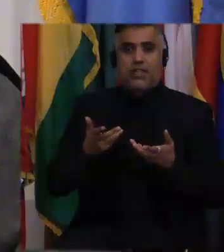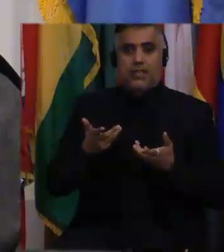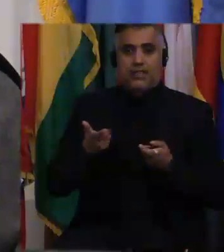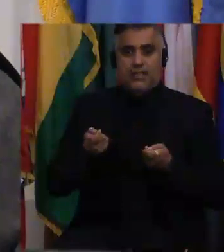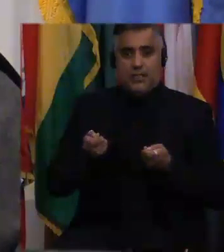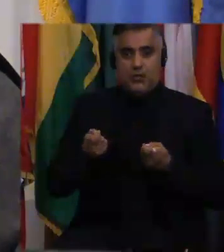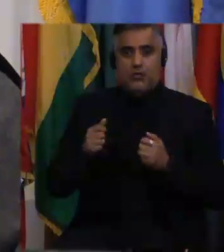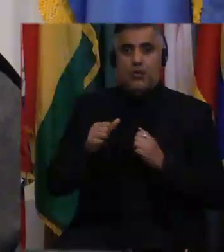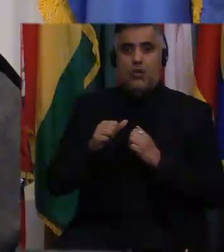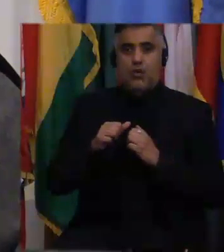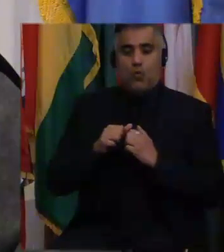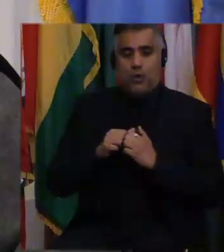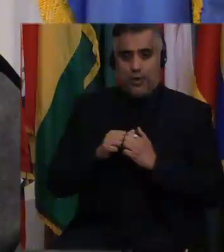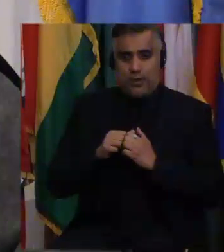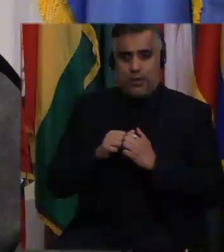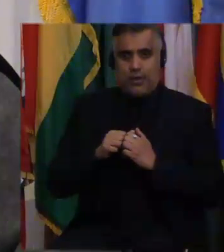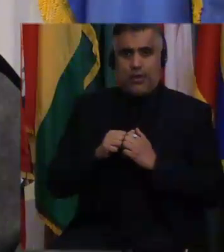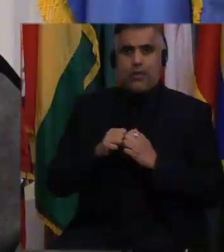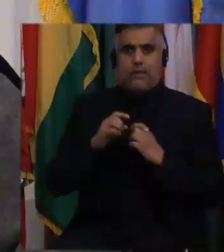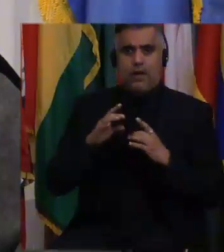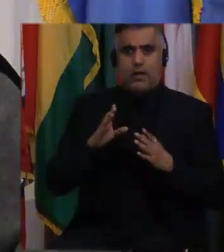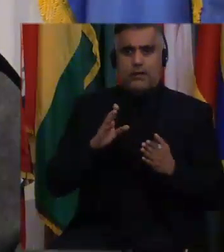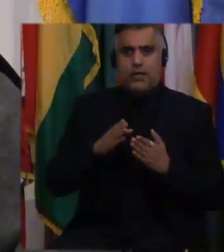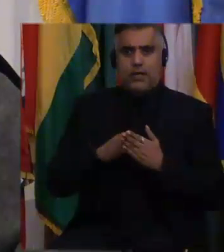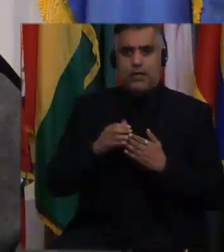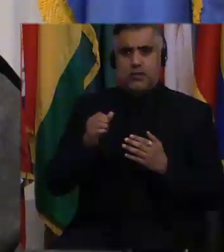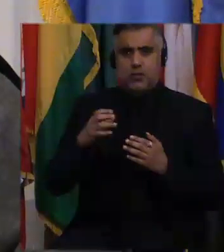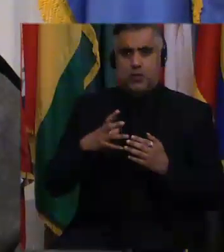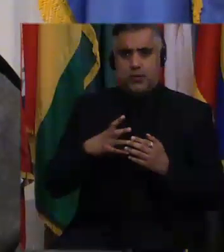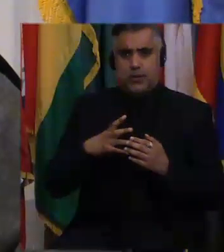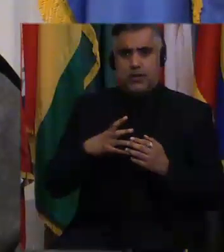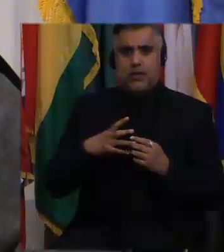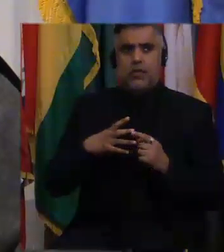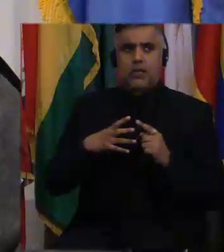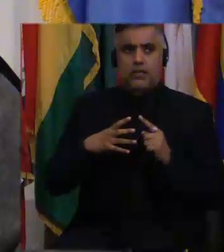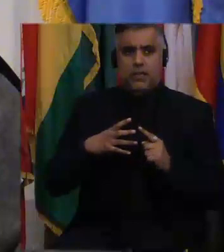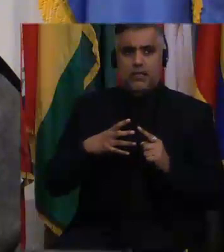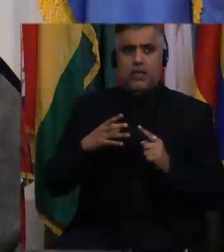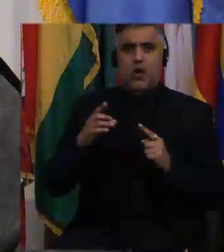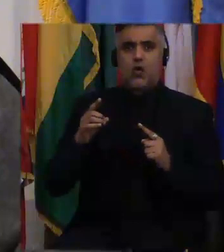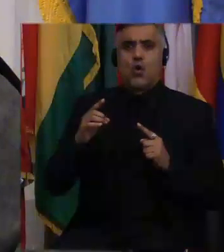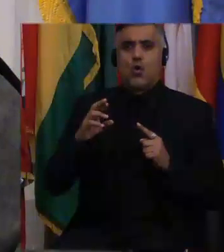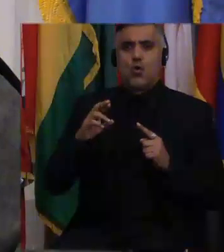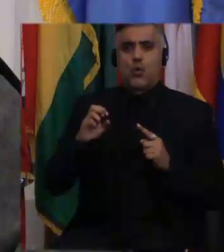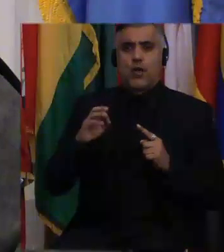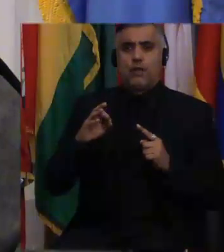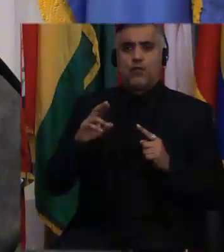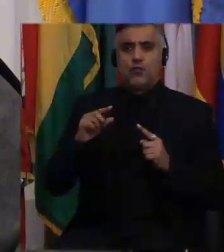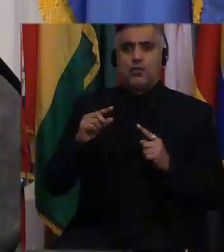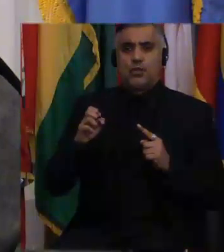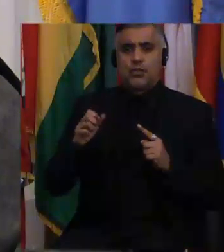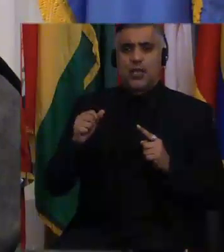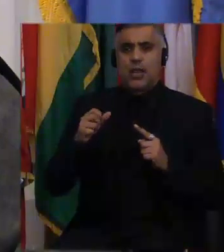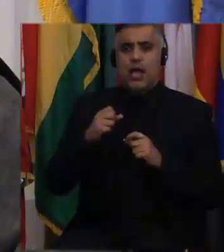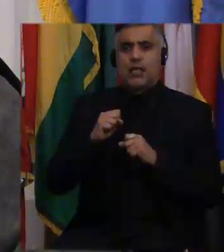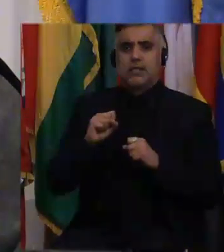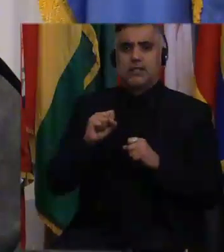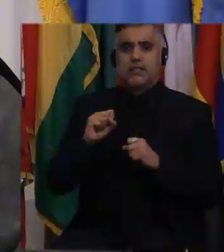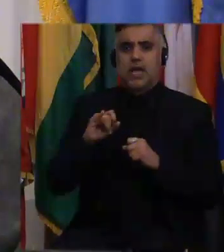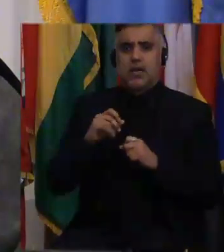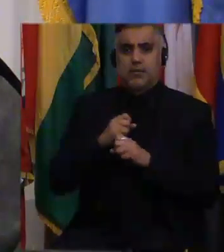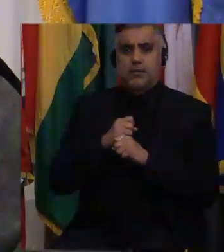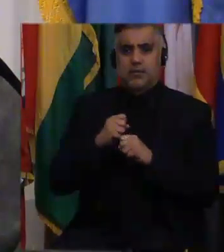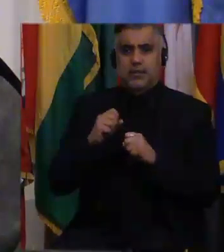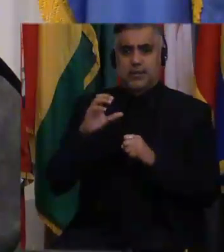deals with violence against women in the case of refugee and asylum seeking women. And it asks